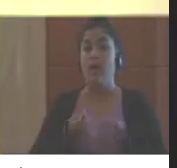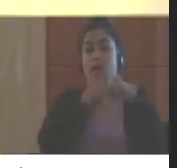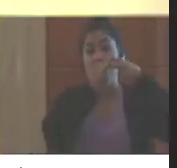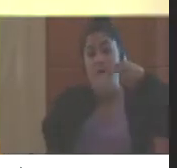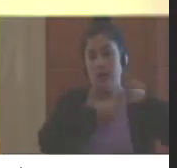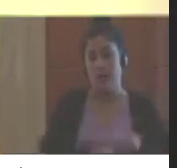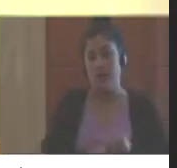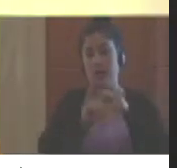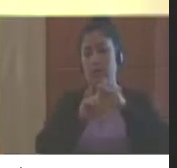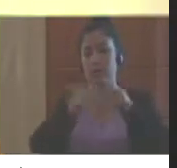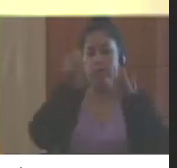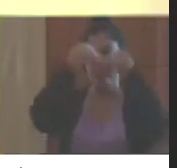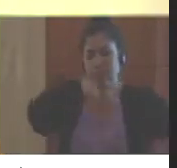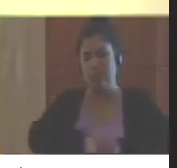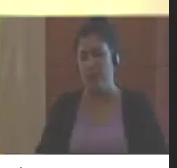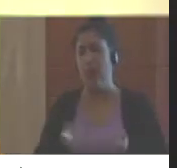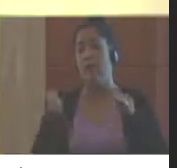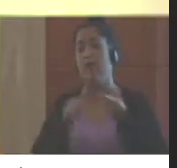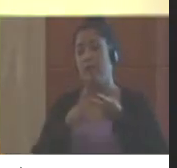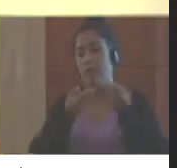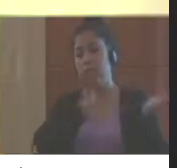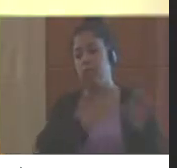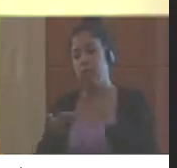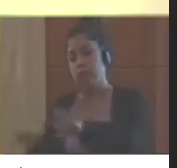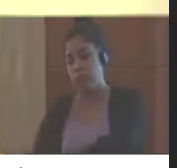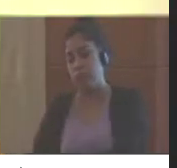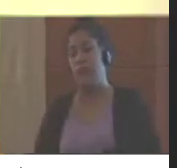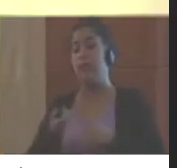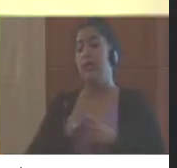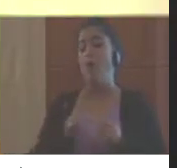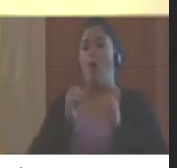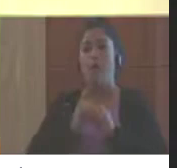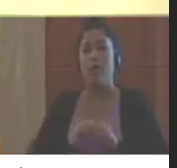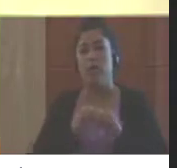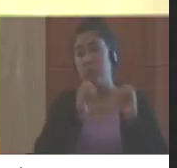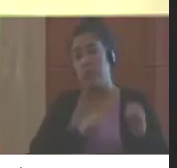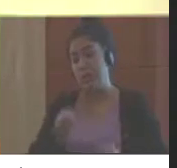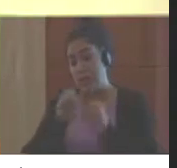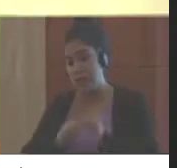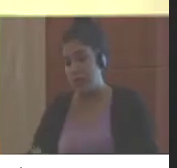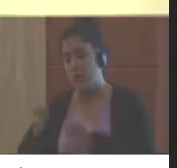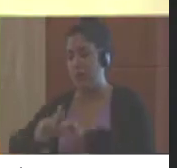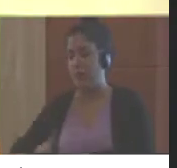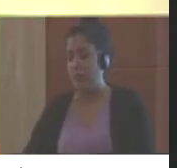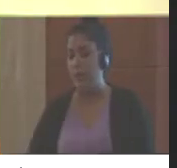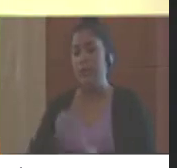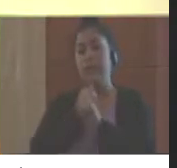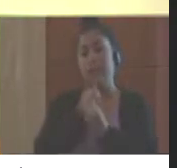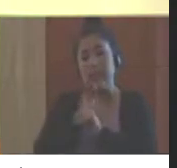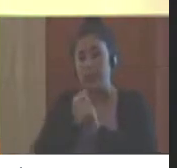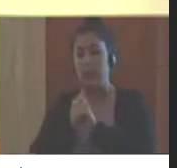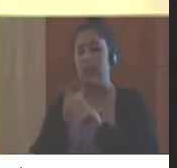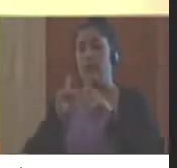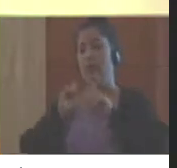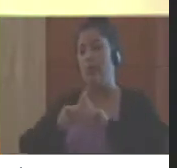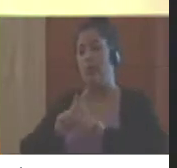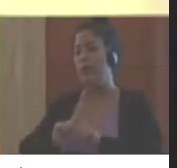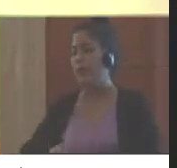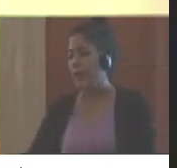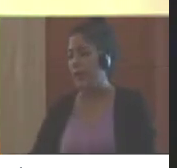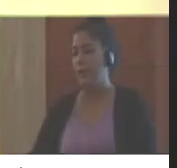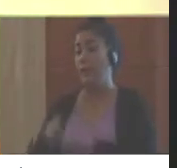and from the victims and disasters that we have experienced, the civil society, the organizations,